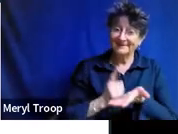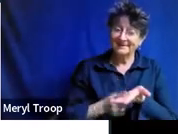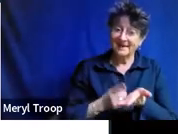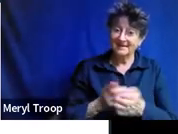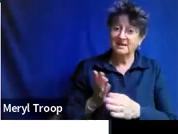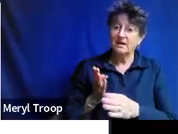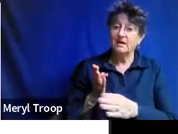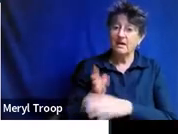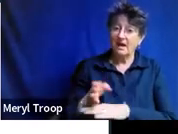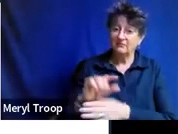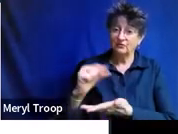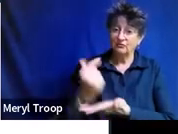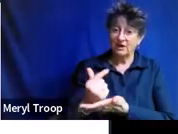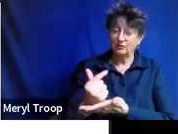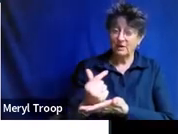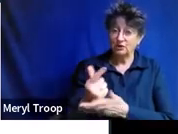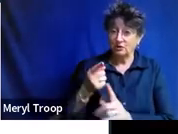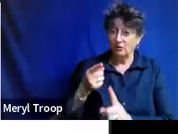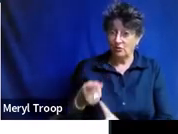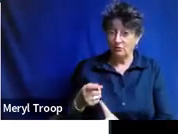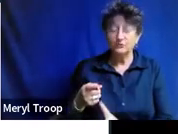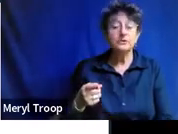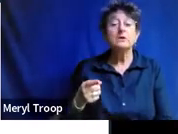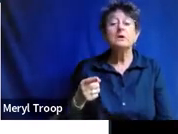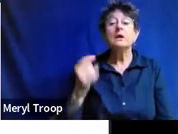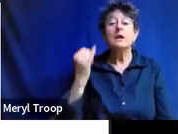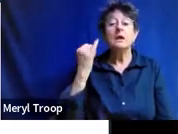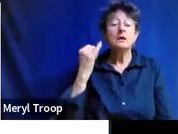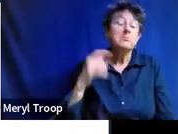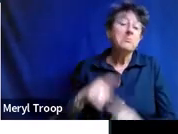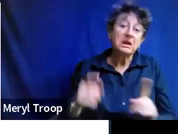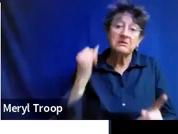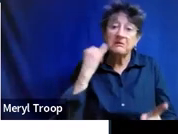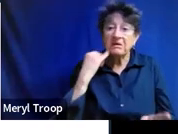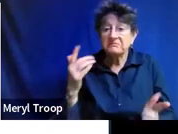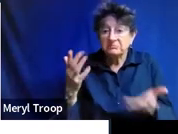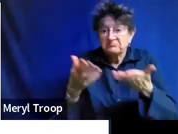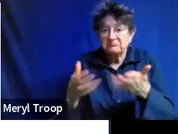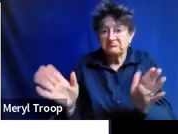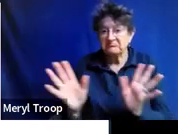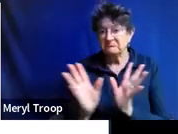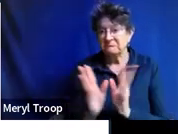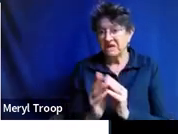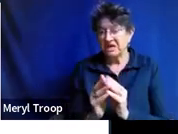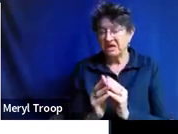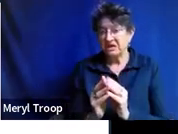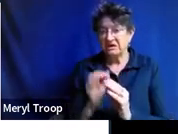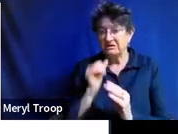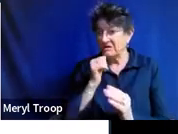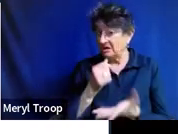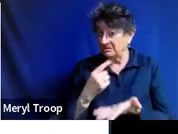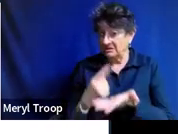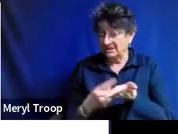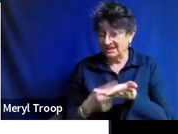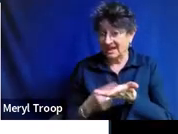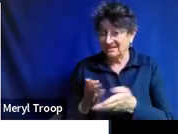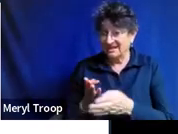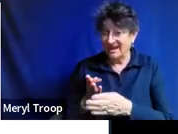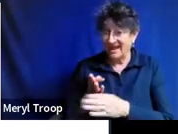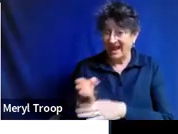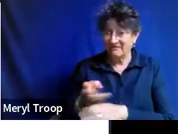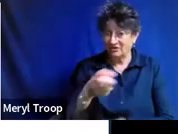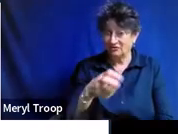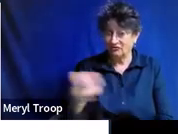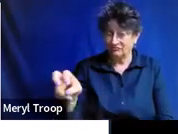transition services. But if you're just having a meeting about something that isn't going to reflect on the transition